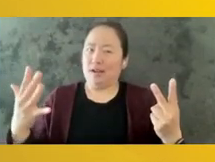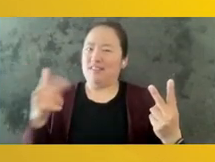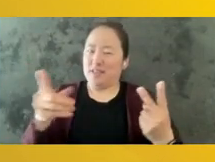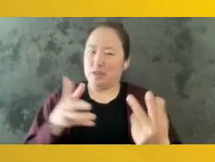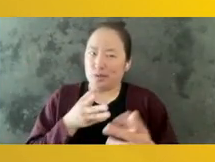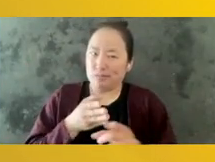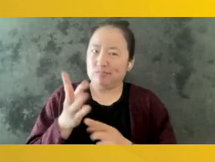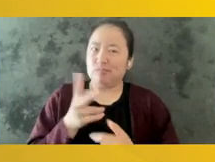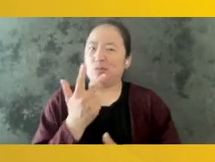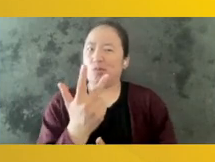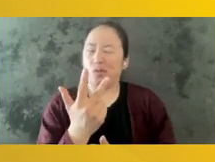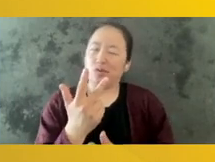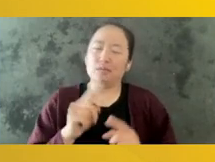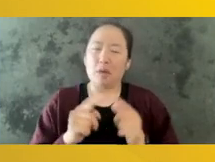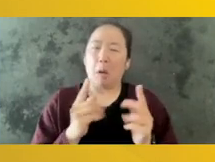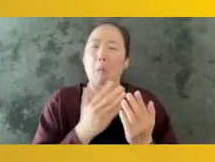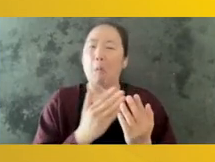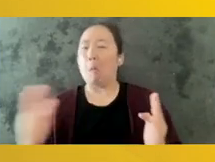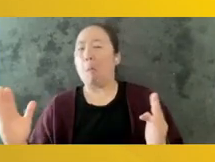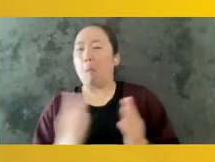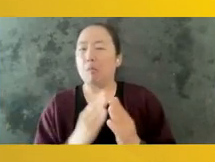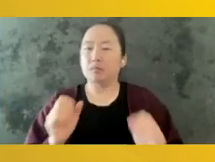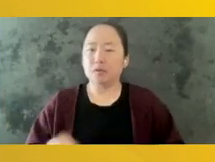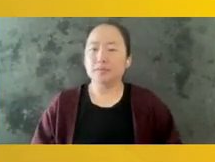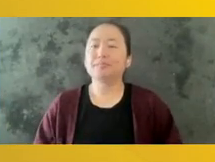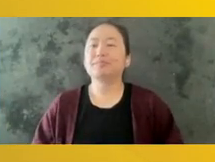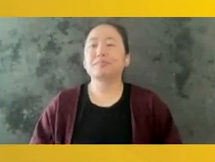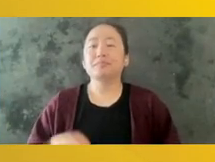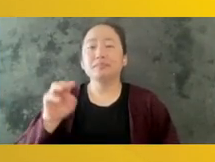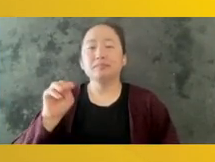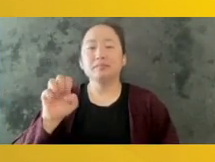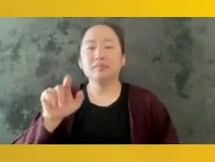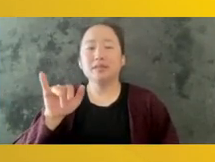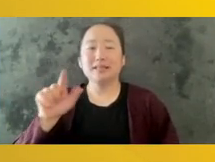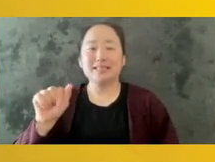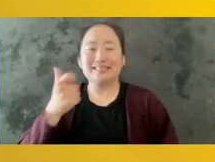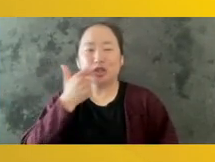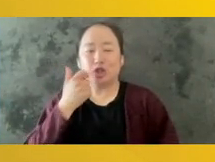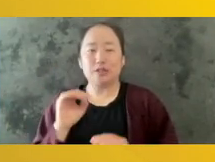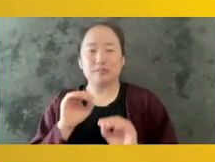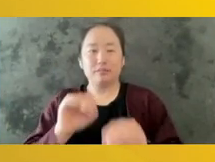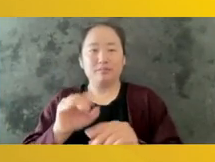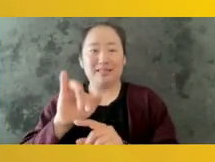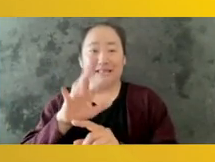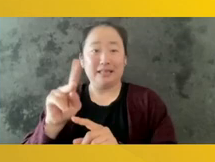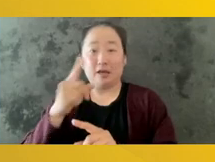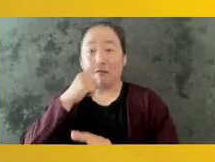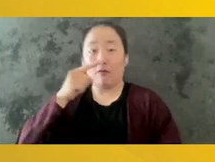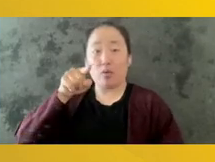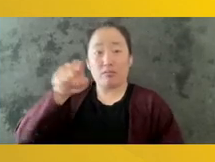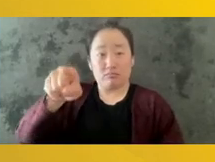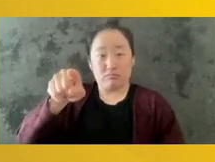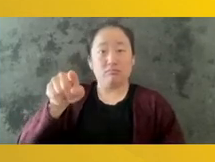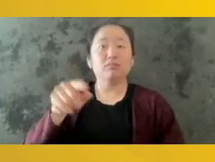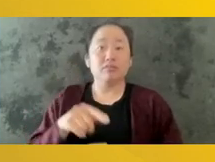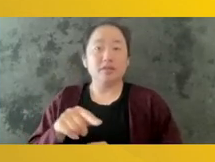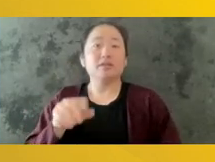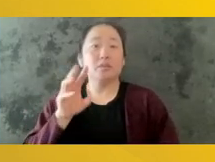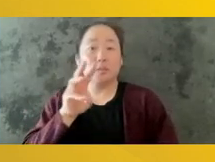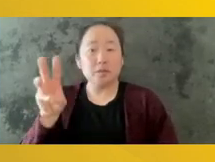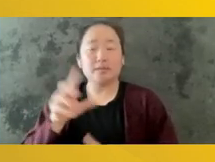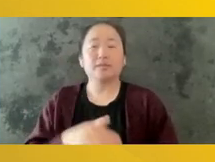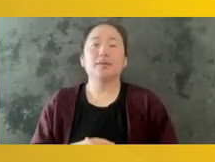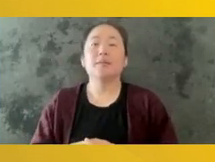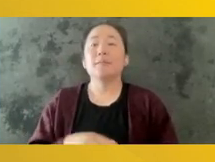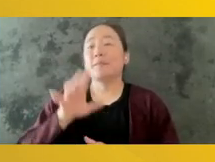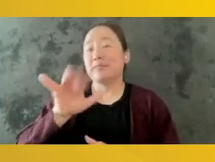added a link to the landing page for the unit in the chat. This landing page includes all the resources you would need to teach